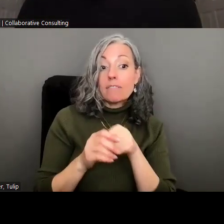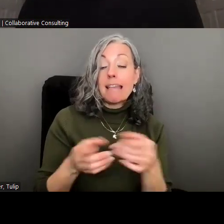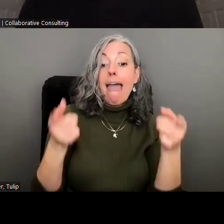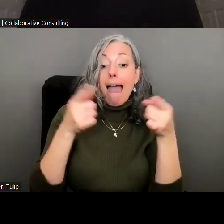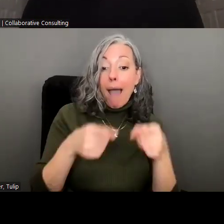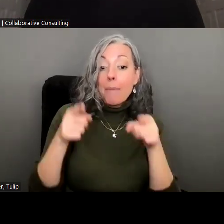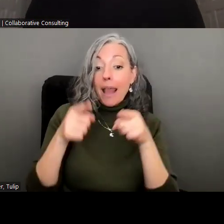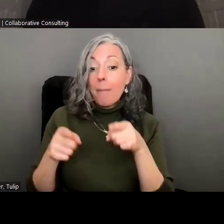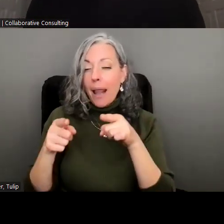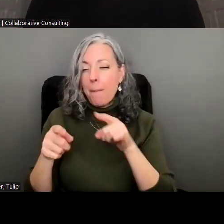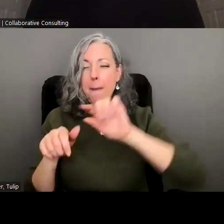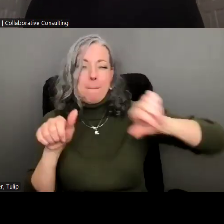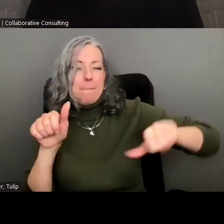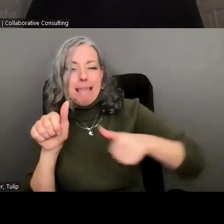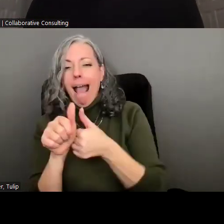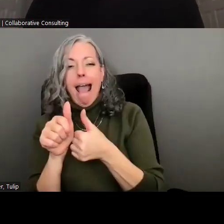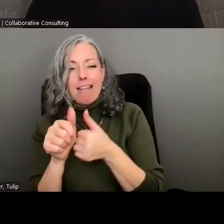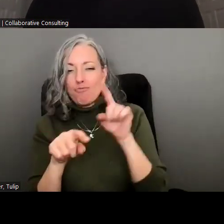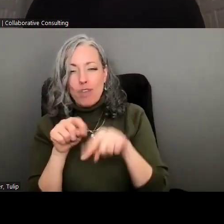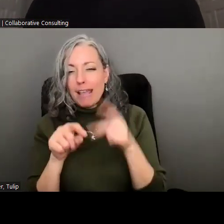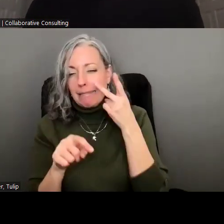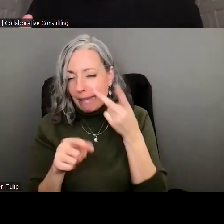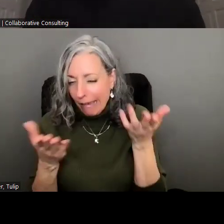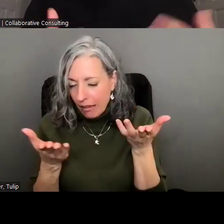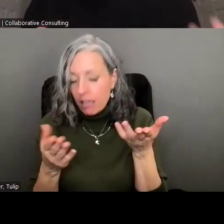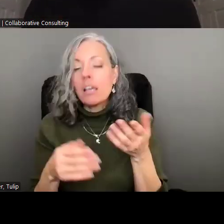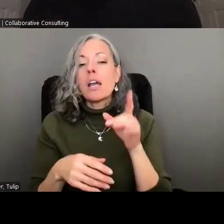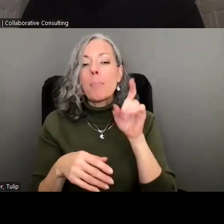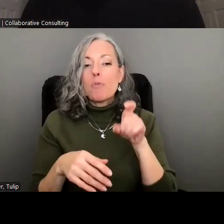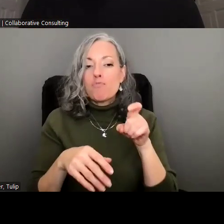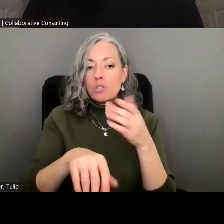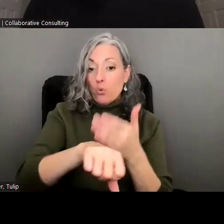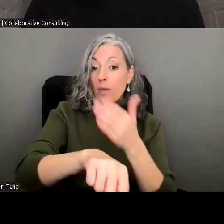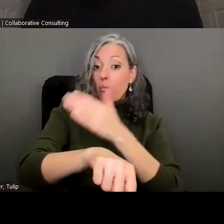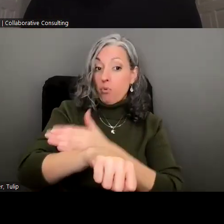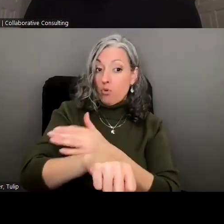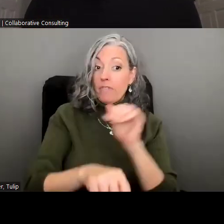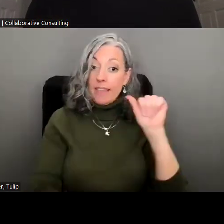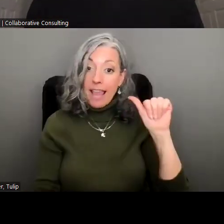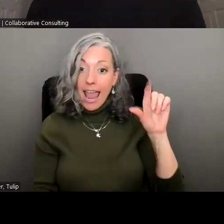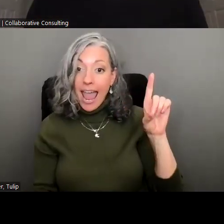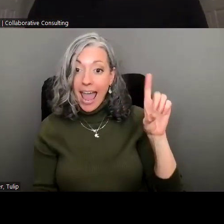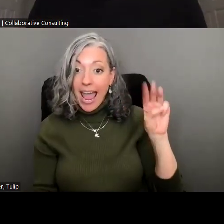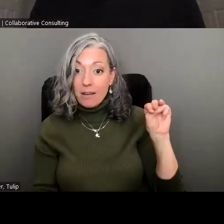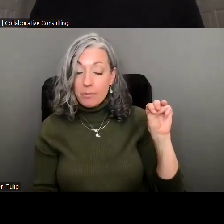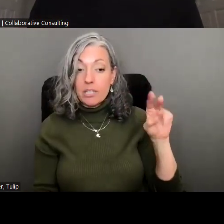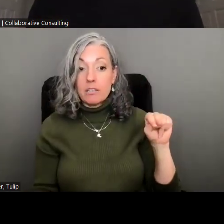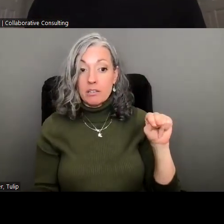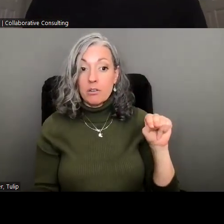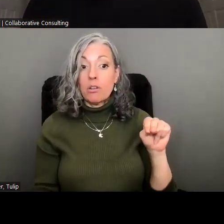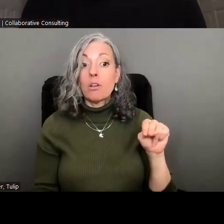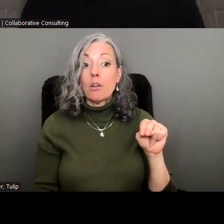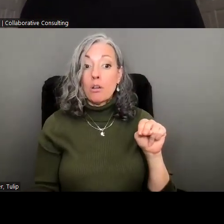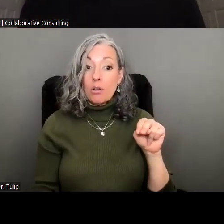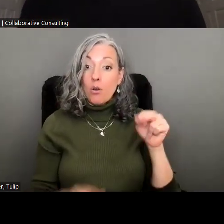scenes to basically improve, again, the administrative load and efficiencies of area agencies on